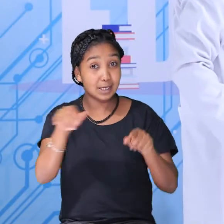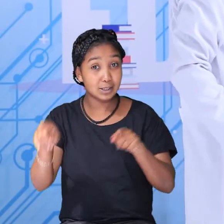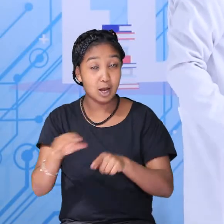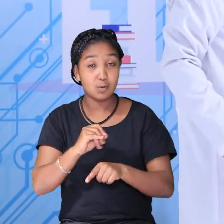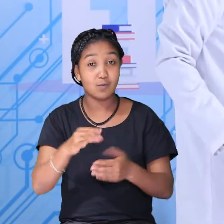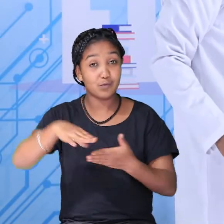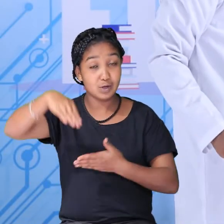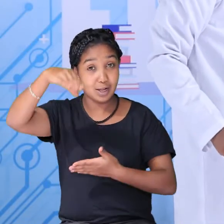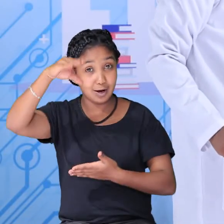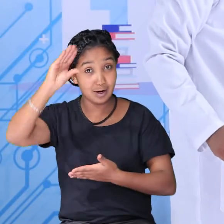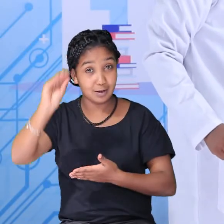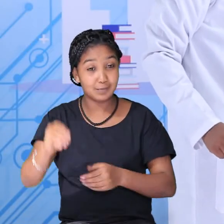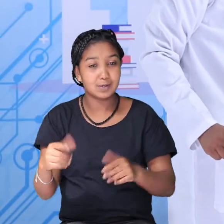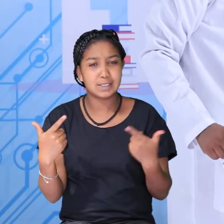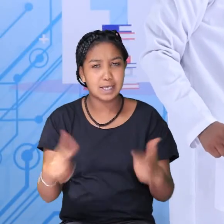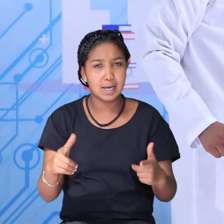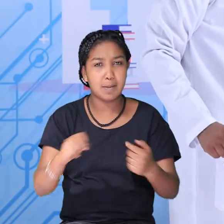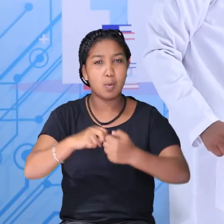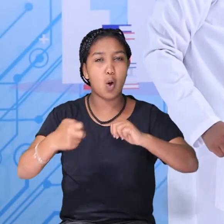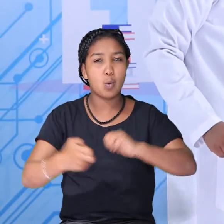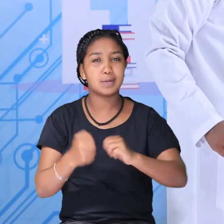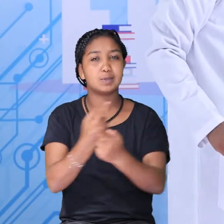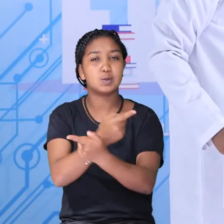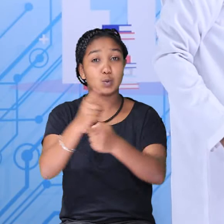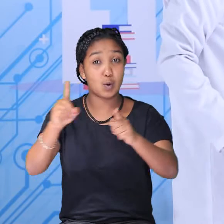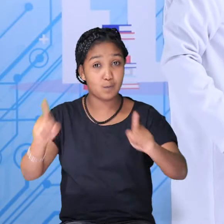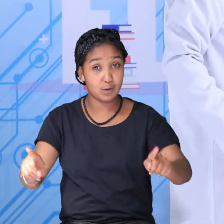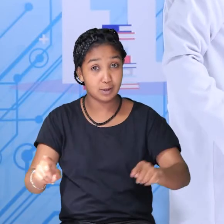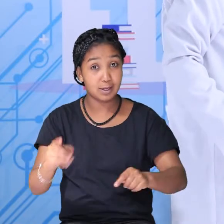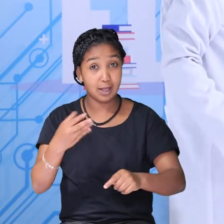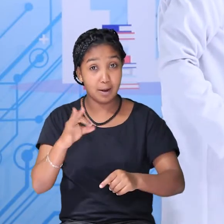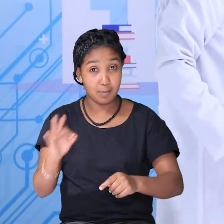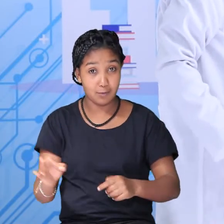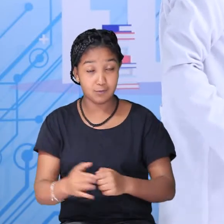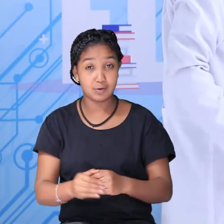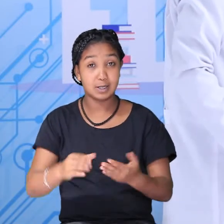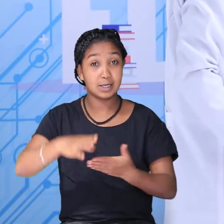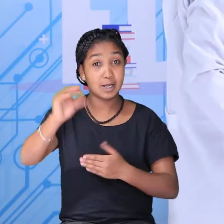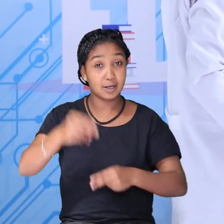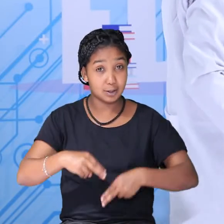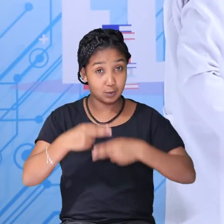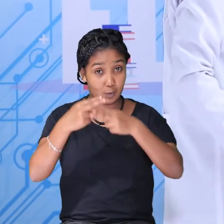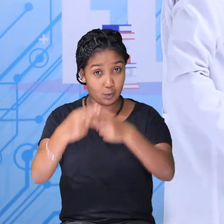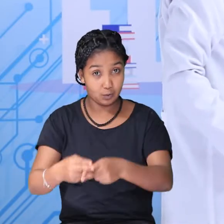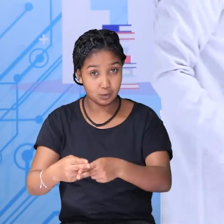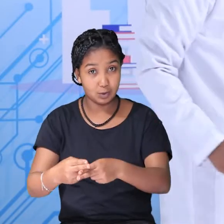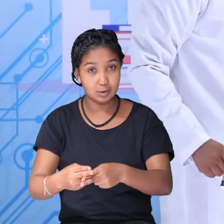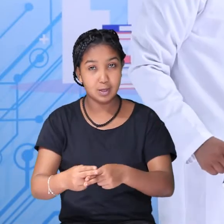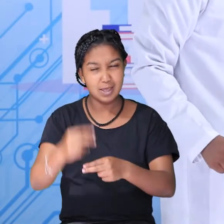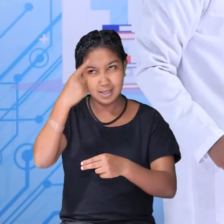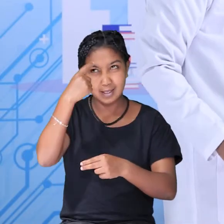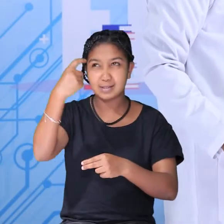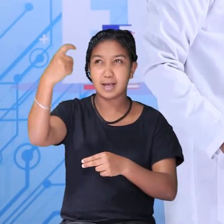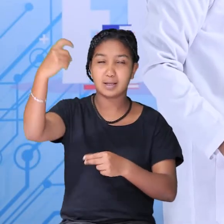of learning, sudden problem solving type of learning is called